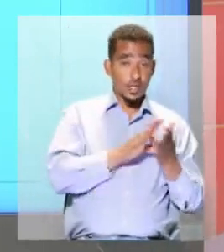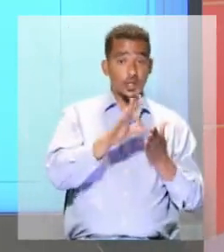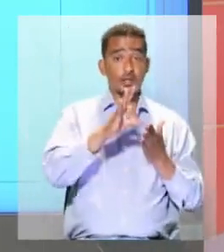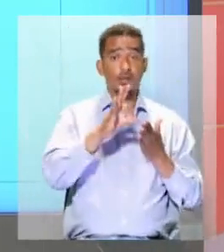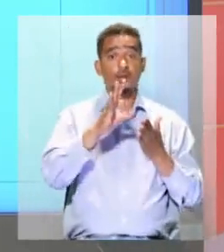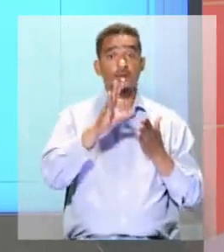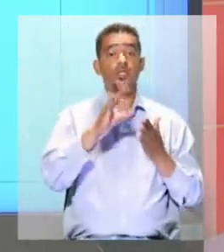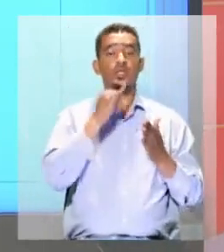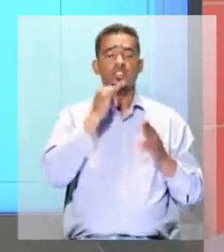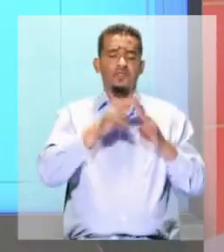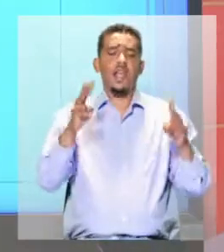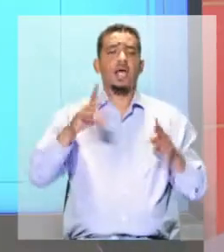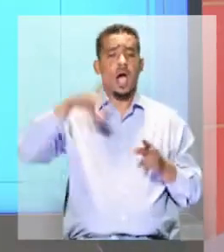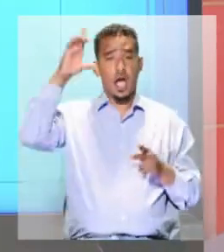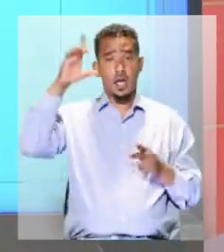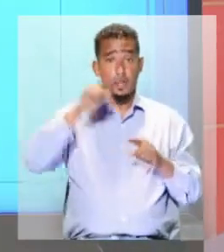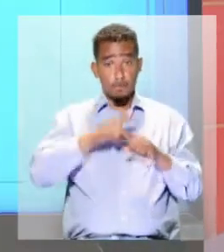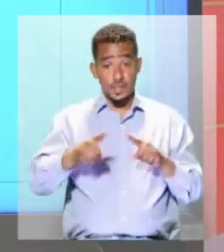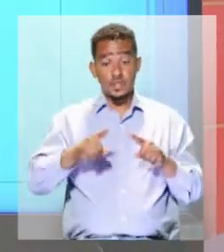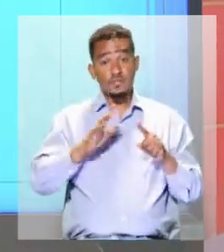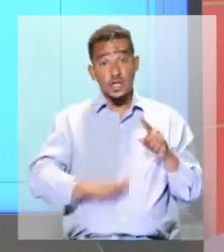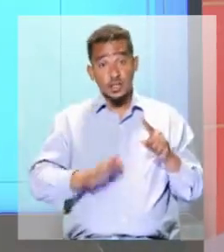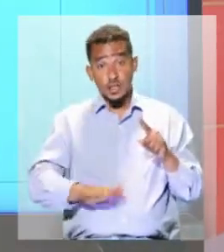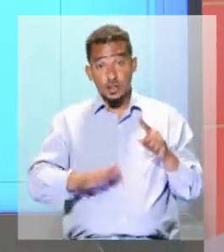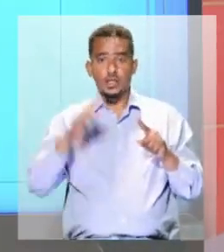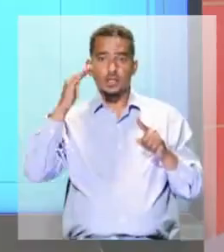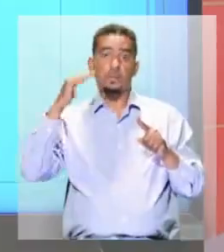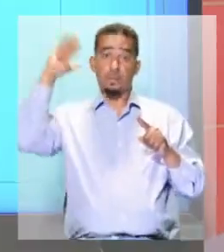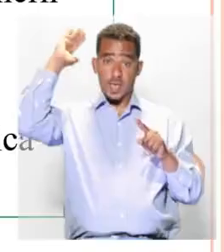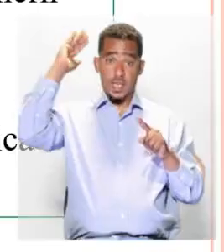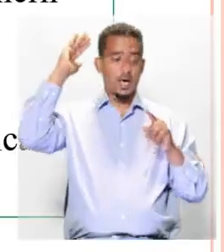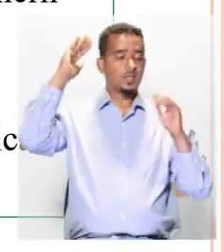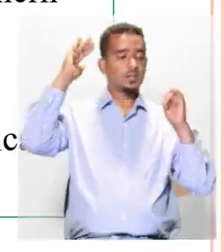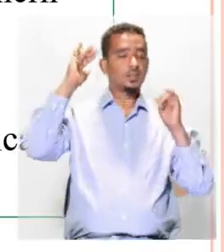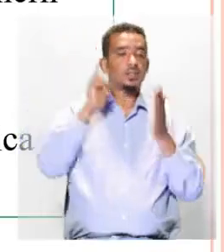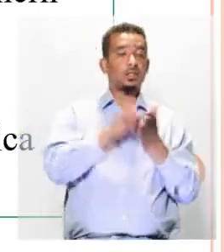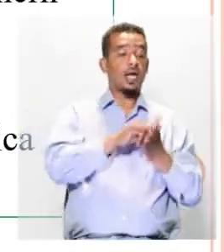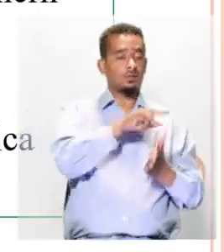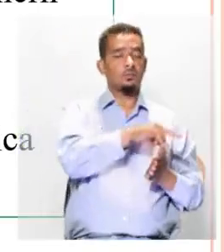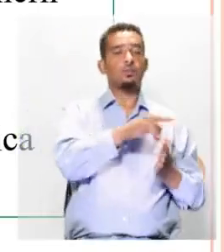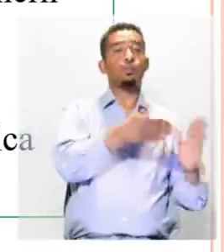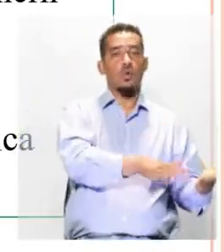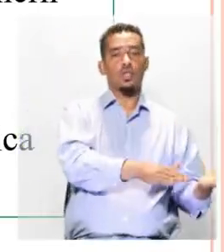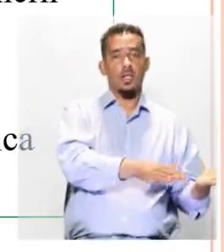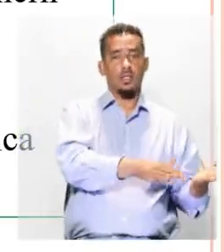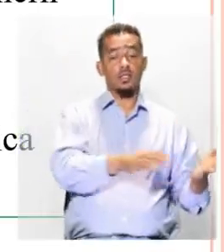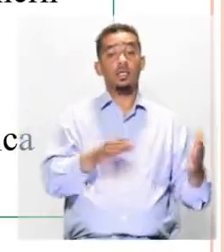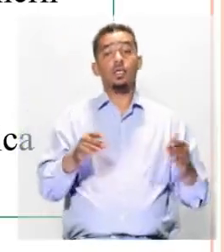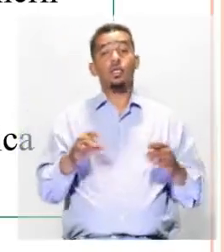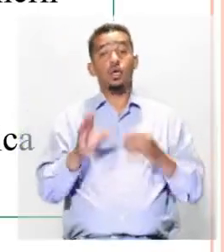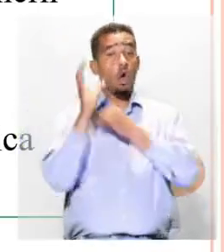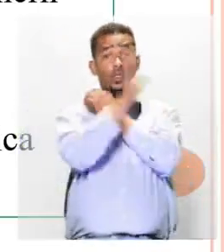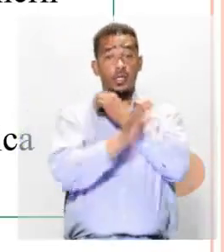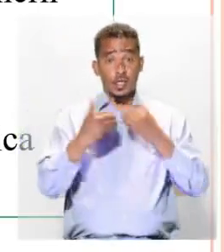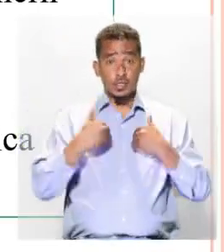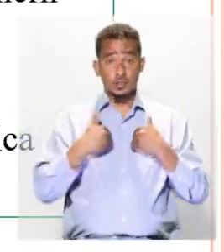Africa also very high, but fertility greater than mortality. The continent had a crude days